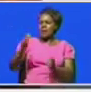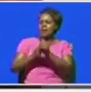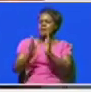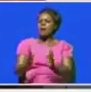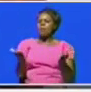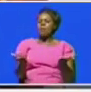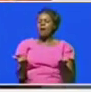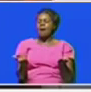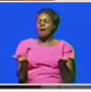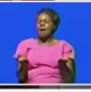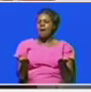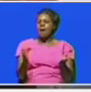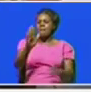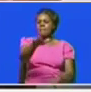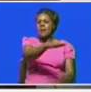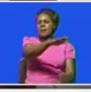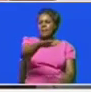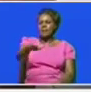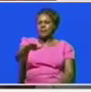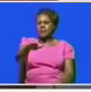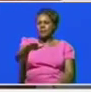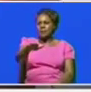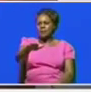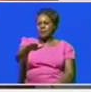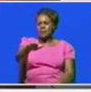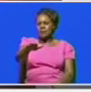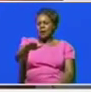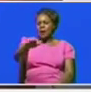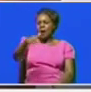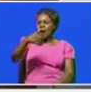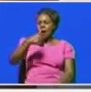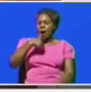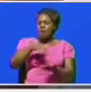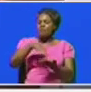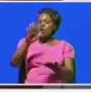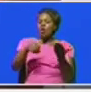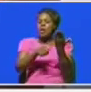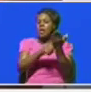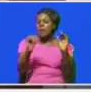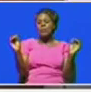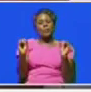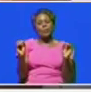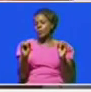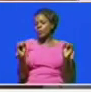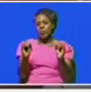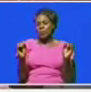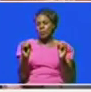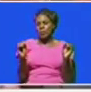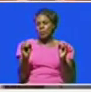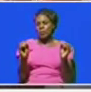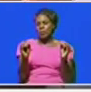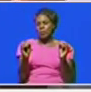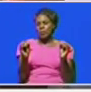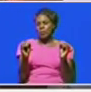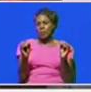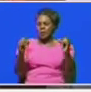in the National Assembly. But beyond that, no other list has been prepared. It will